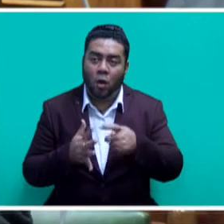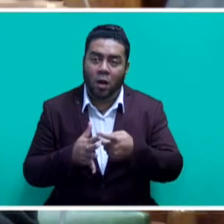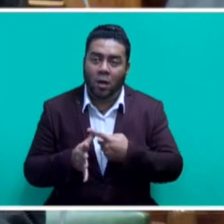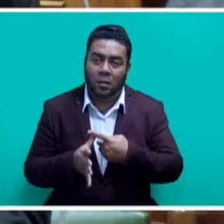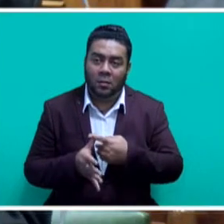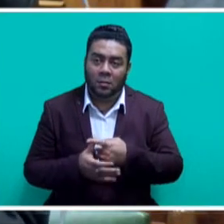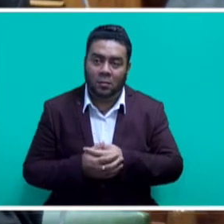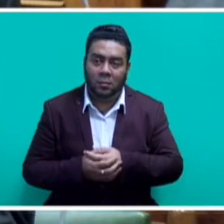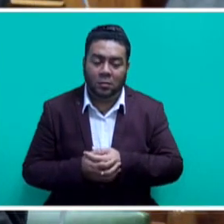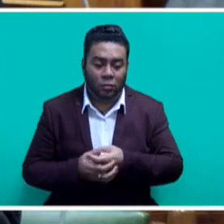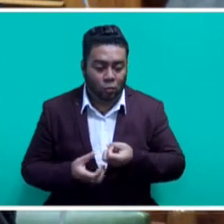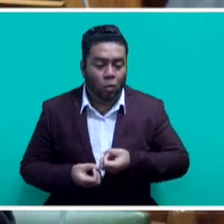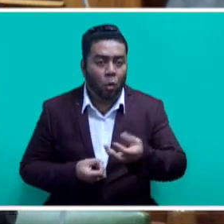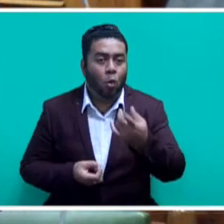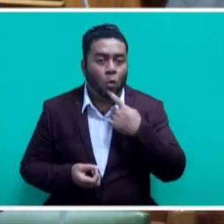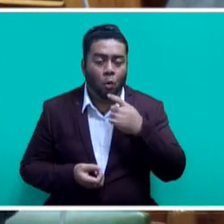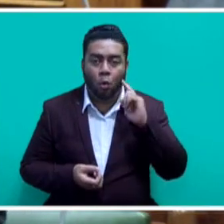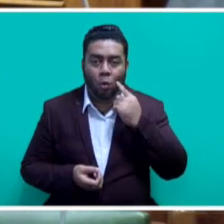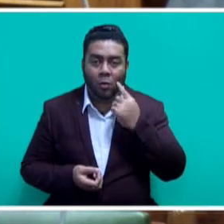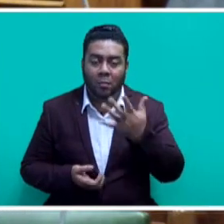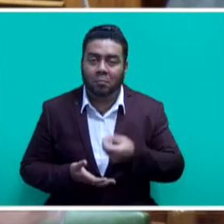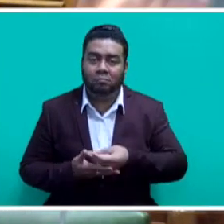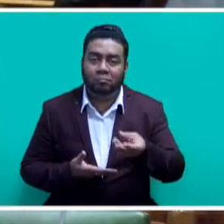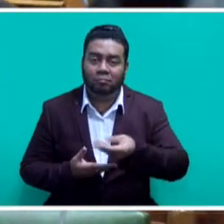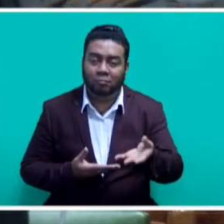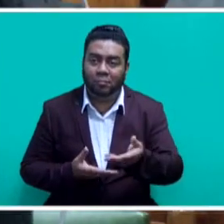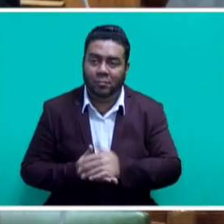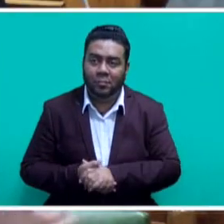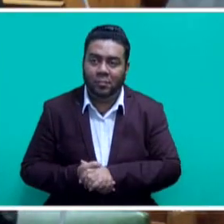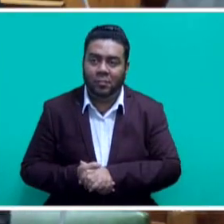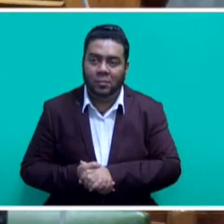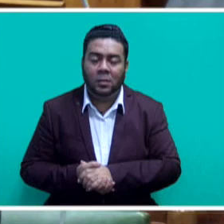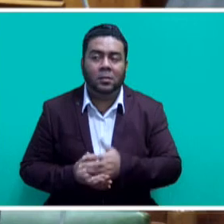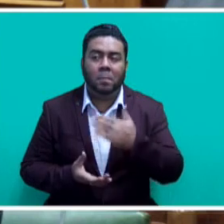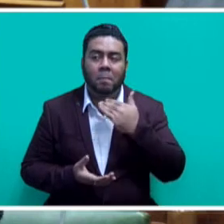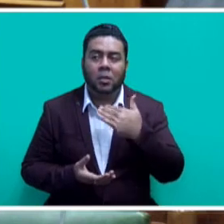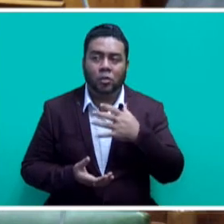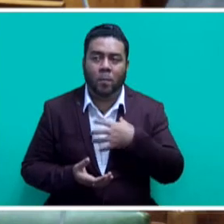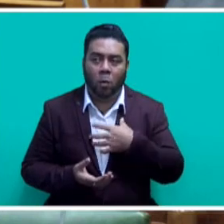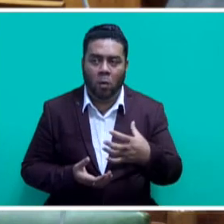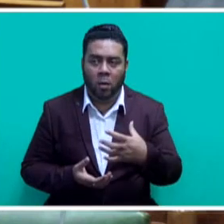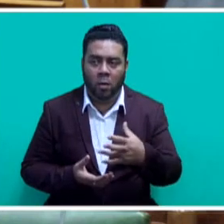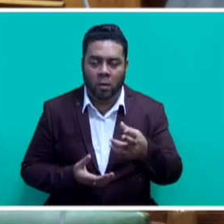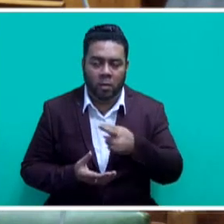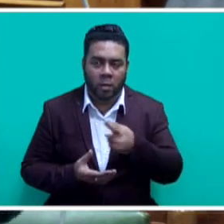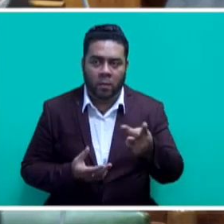throw some walnuts to him. But little did they realize he's much intelligent than the people on the other side.